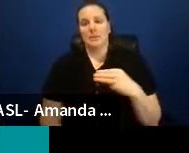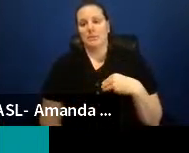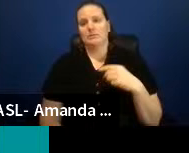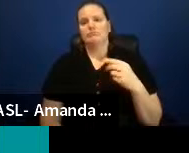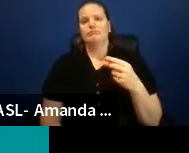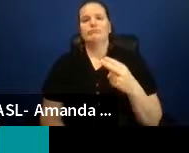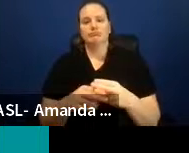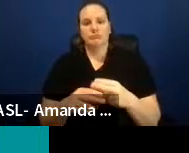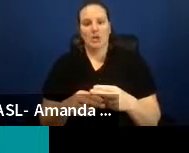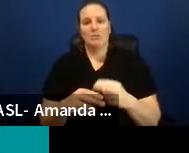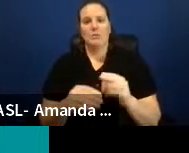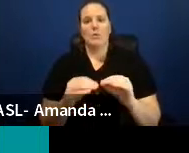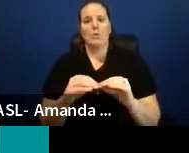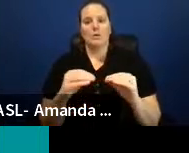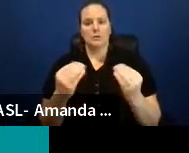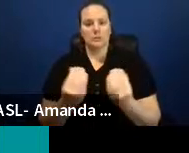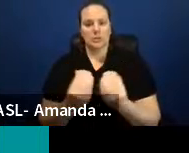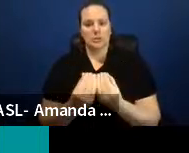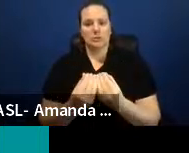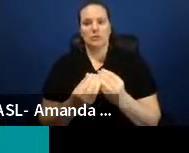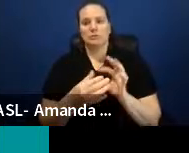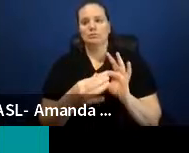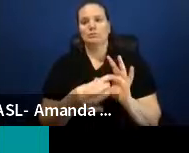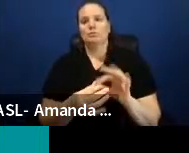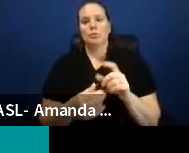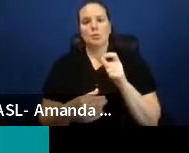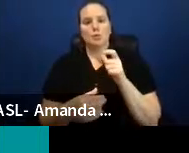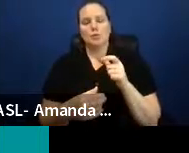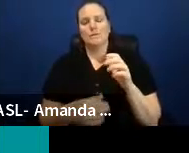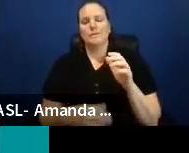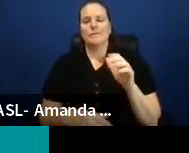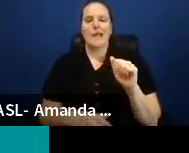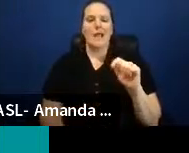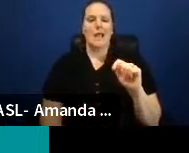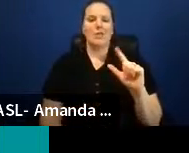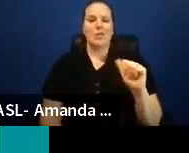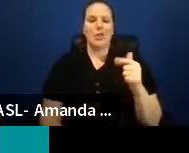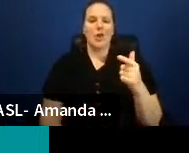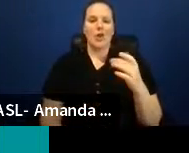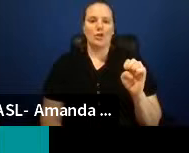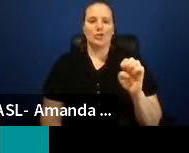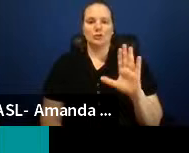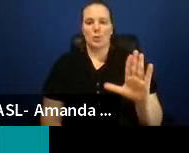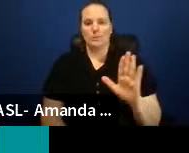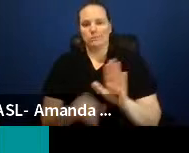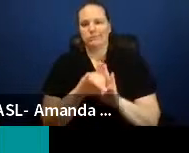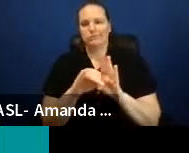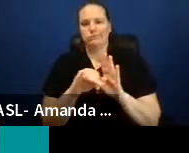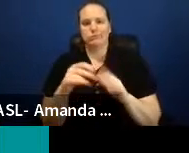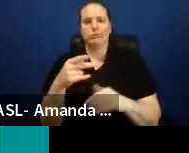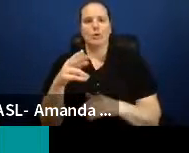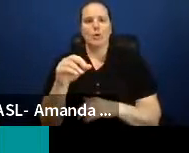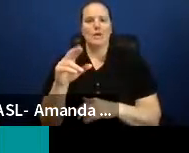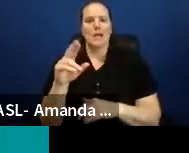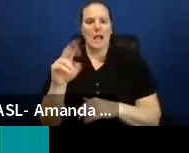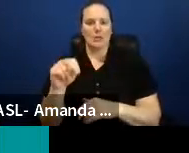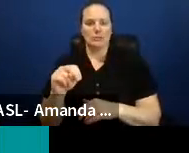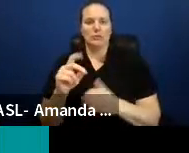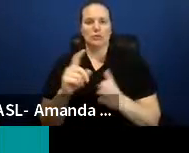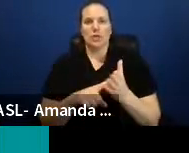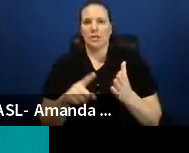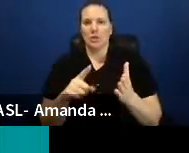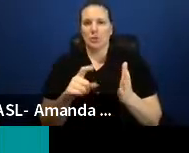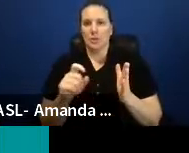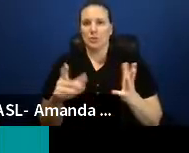your name, your organizational affiliation, or your at-large status and your pronouns if you'd like. And then our check-in question is, what do